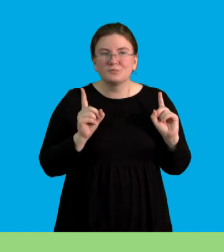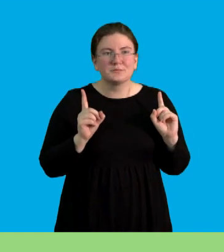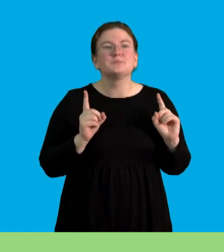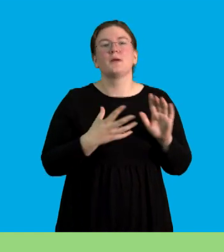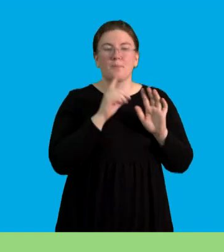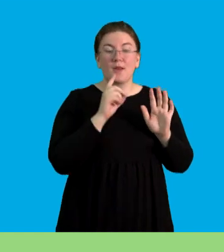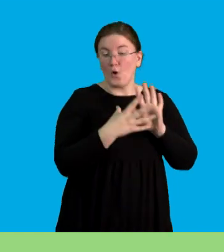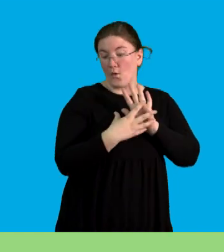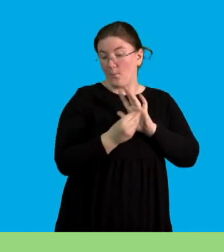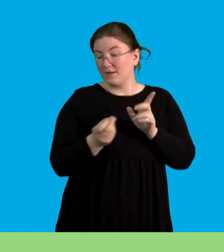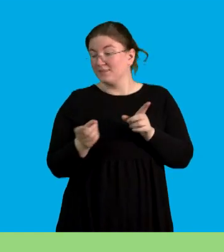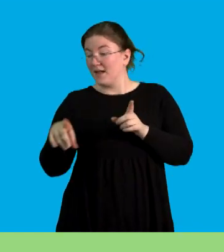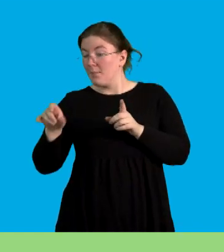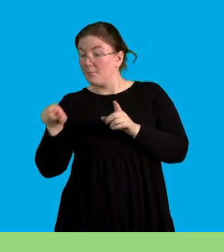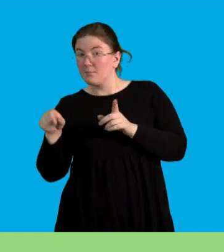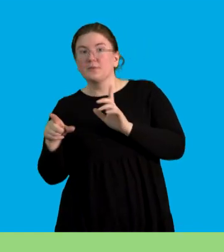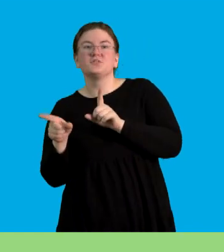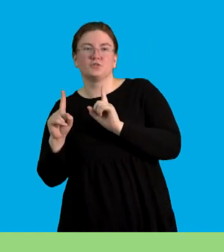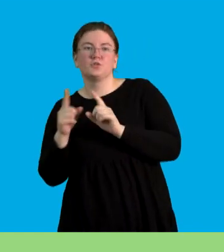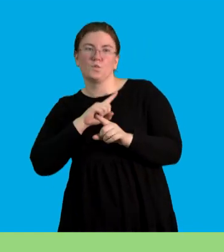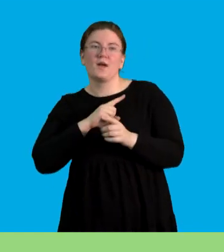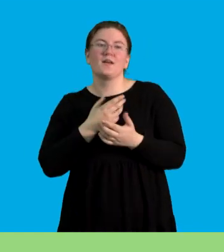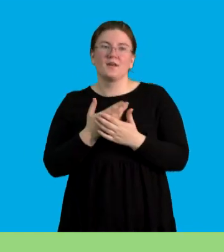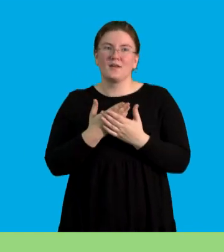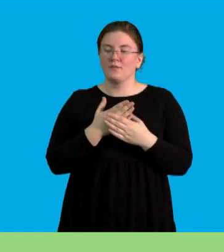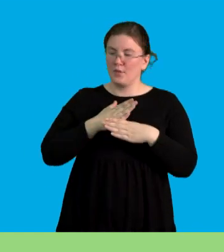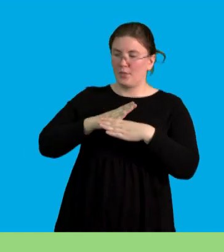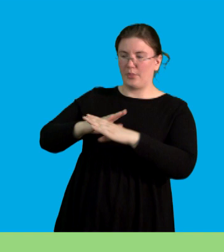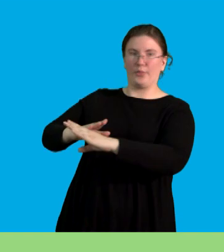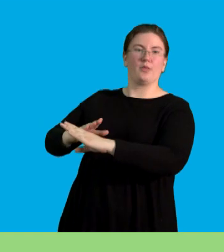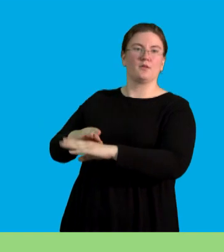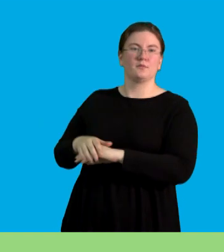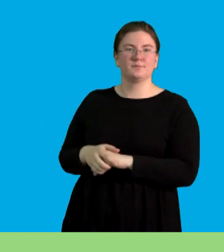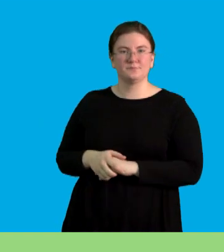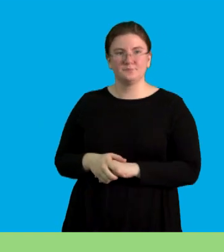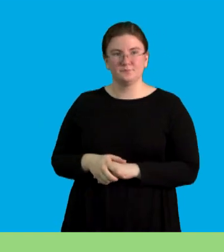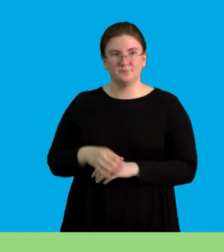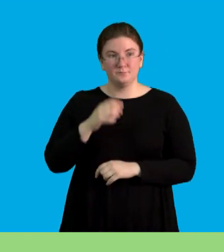animal to save themselves from being hunted or being preyed on.